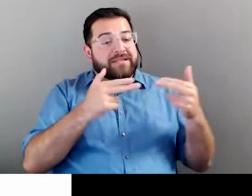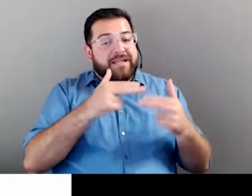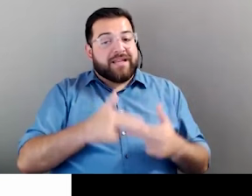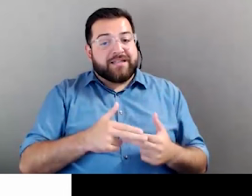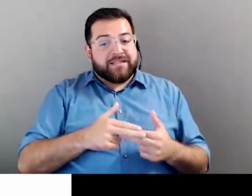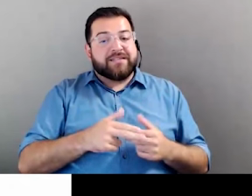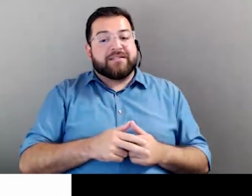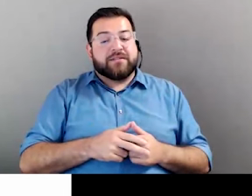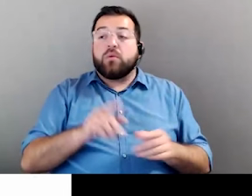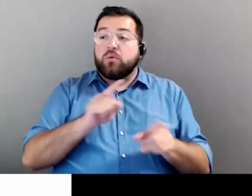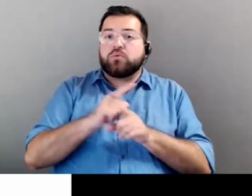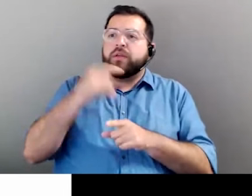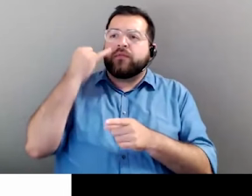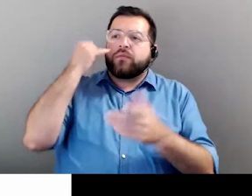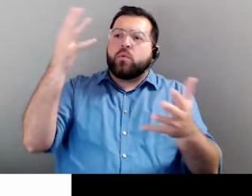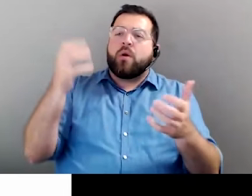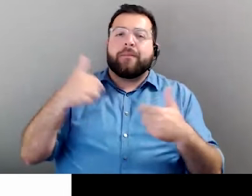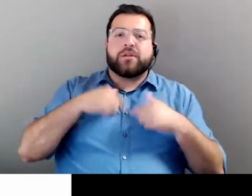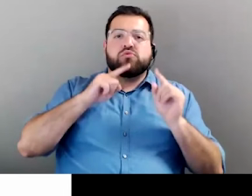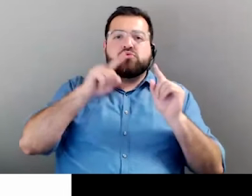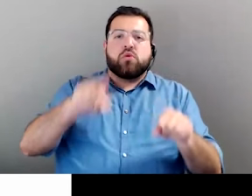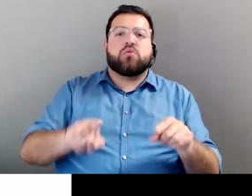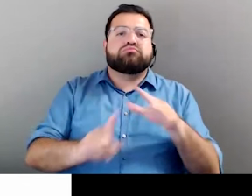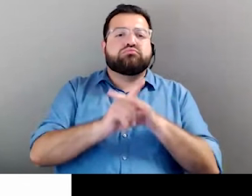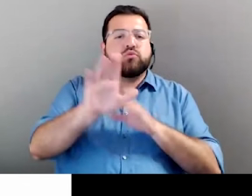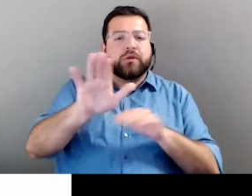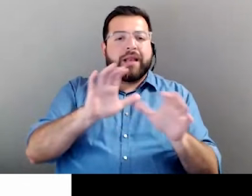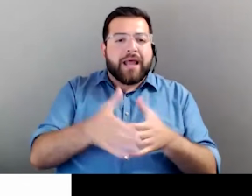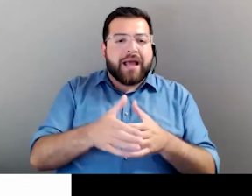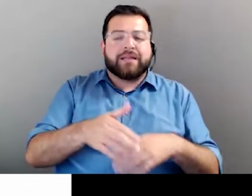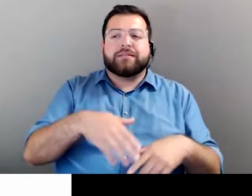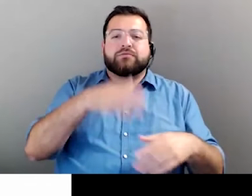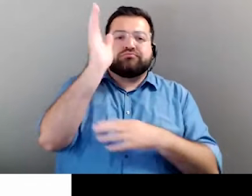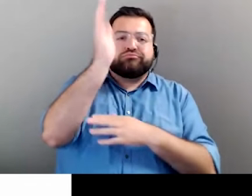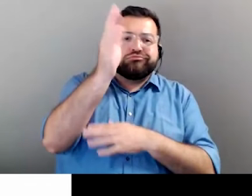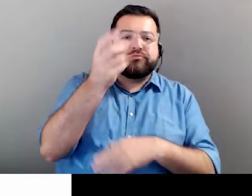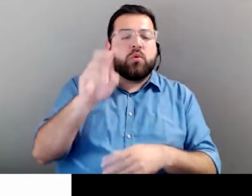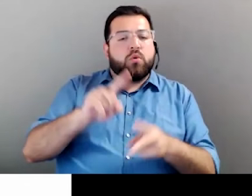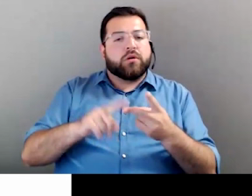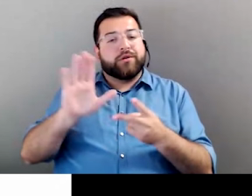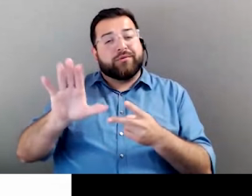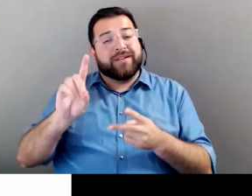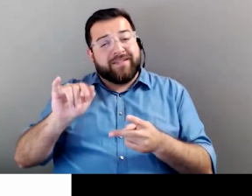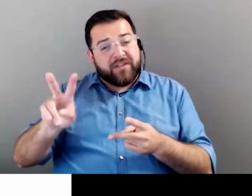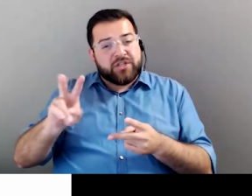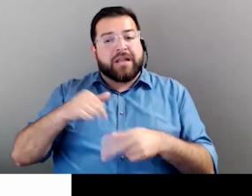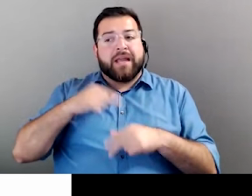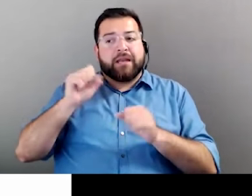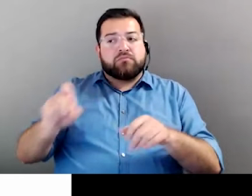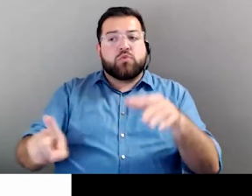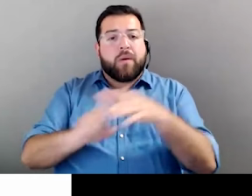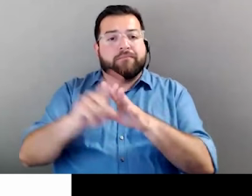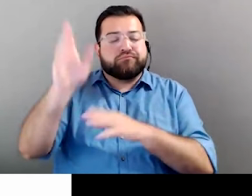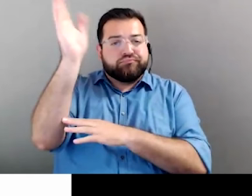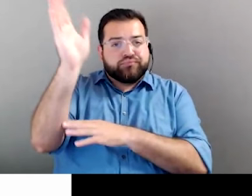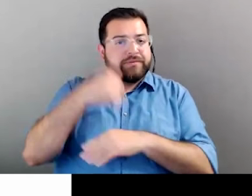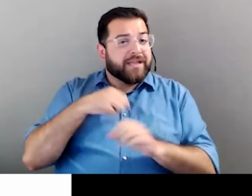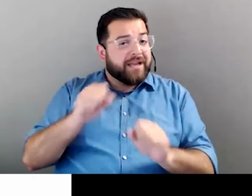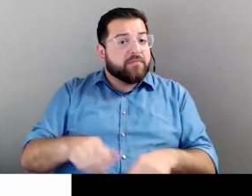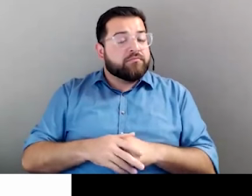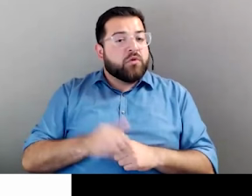present to your class or your division, let me know. I can do that. I have done that as well in the past.